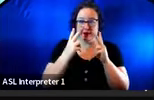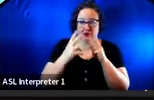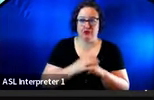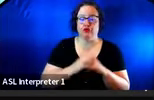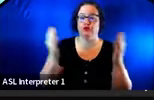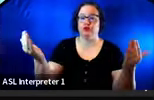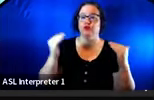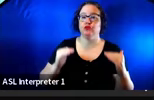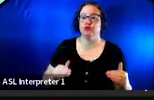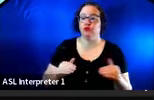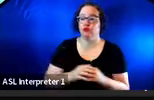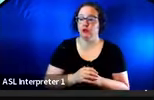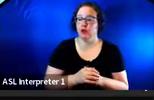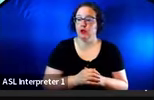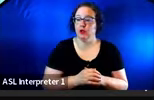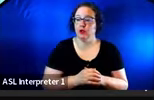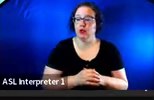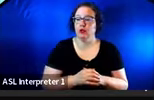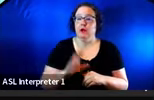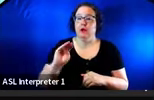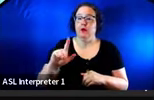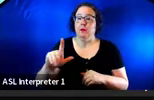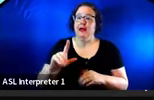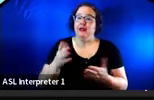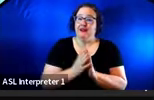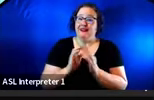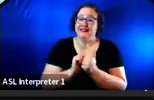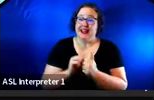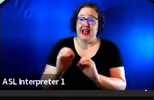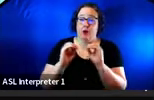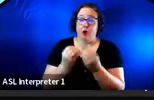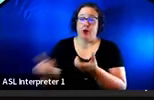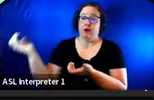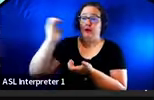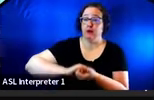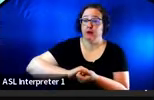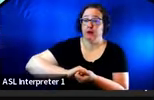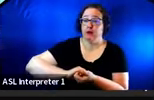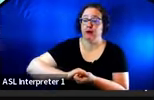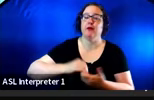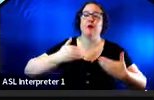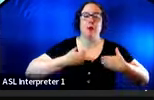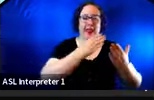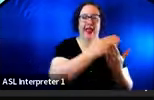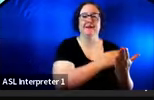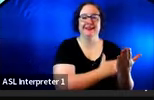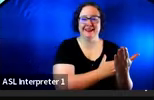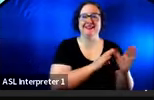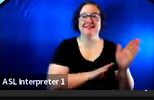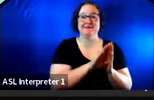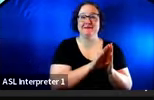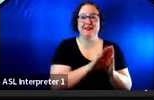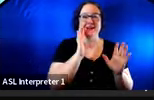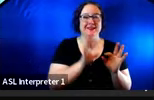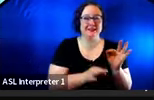Michael asks, how do organizations partner with you? We also have a queue developing on that. It's our strategy to kind of